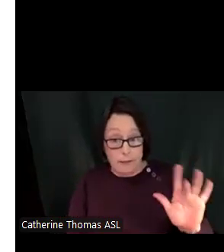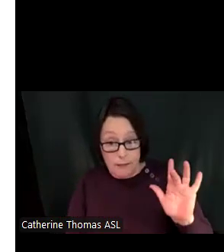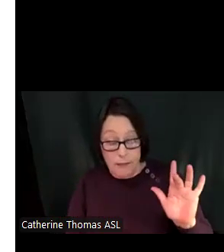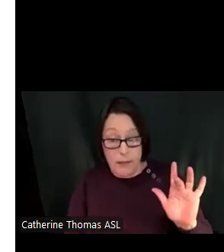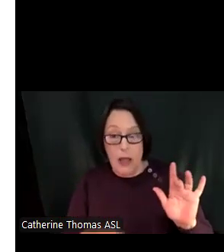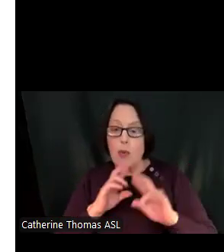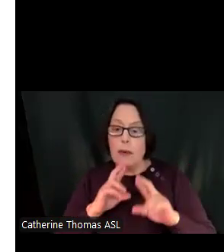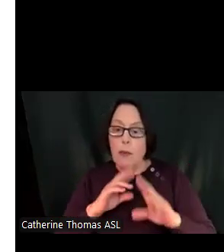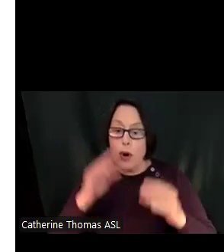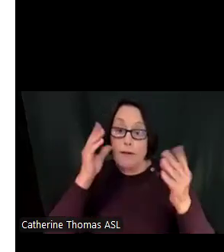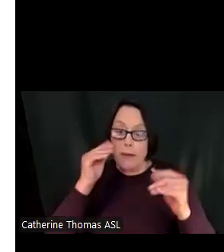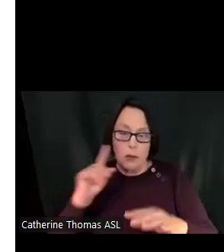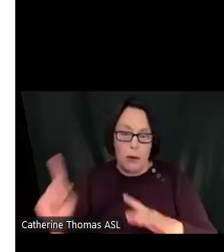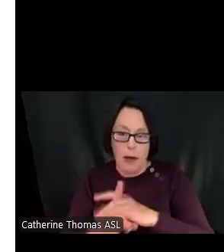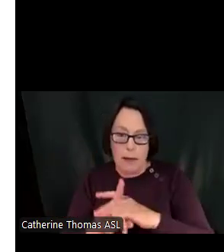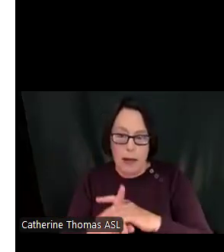report information will pop out.